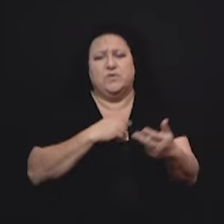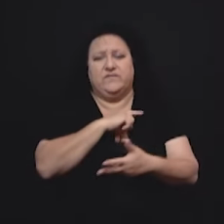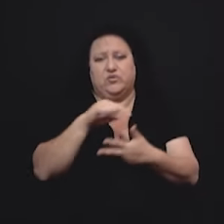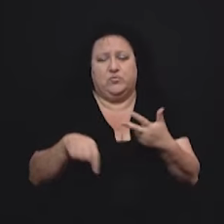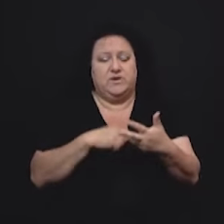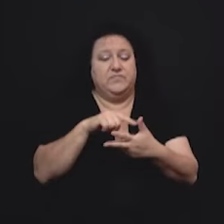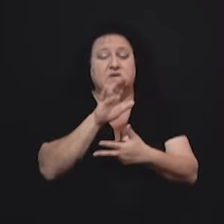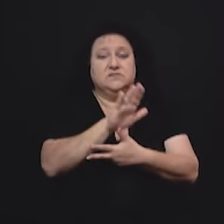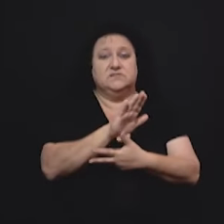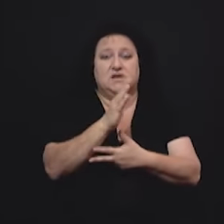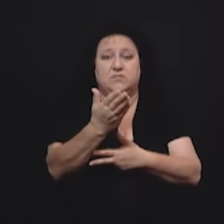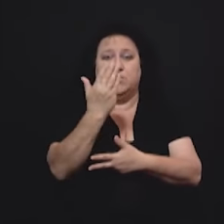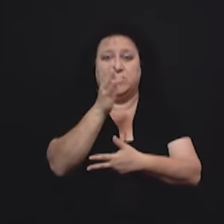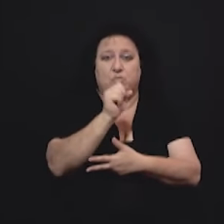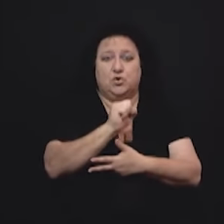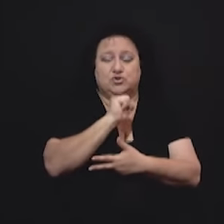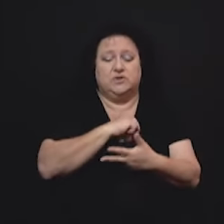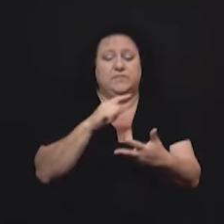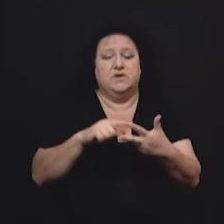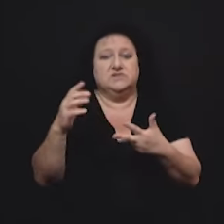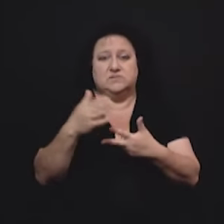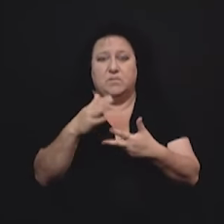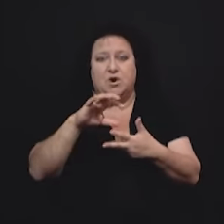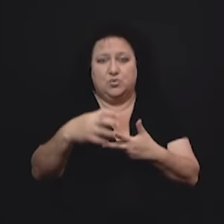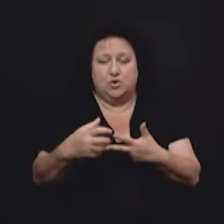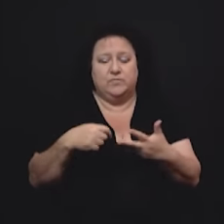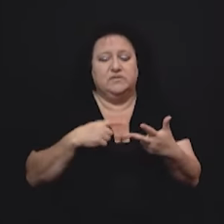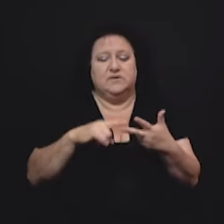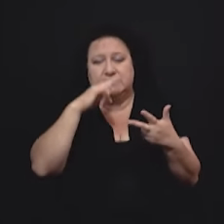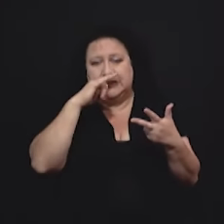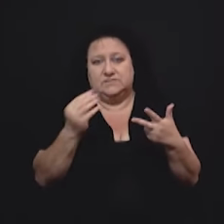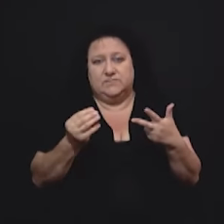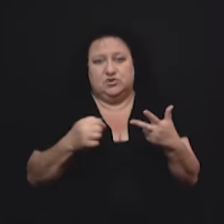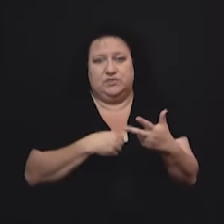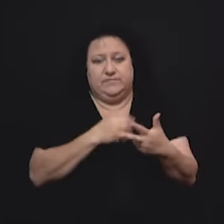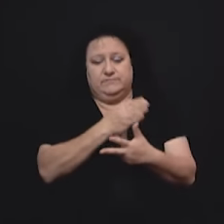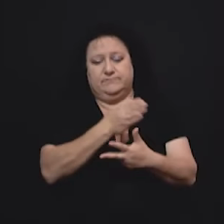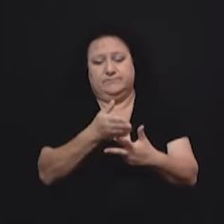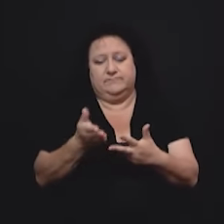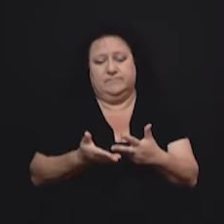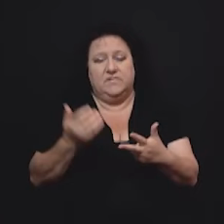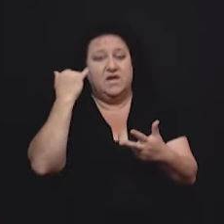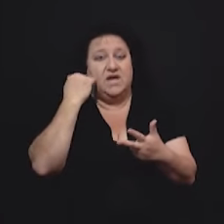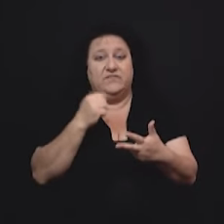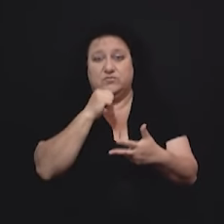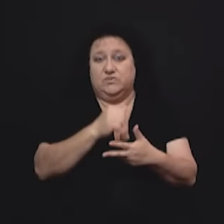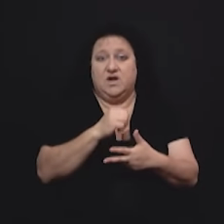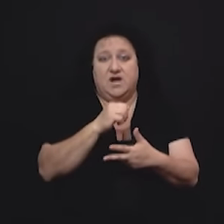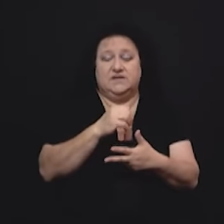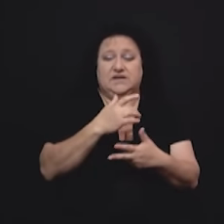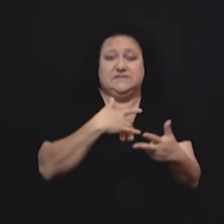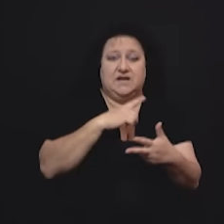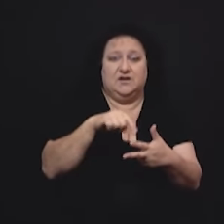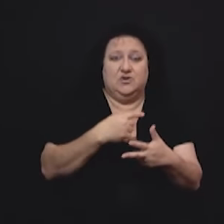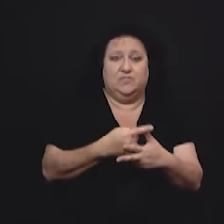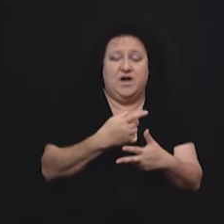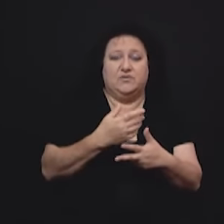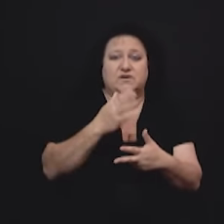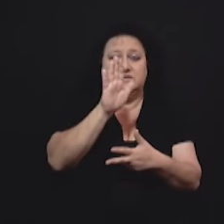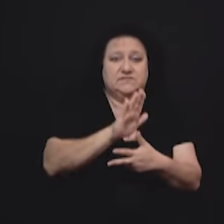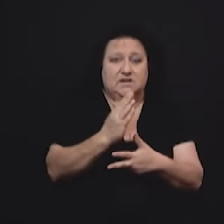worship, small groups, and kids ministry. So if you are not into Sunday morning worship, or if you're not into